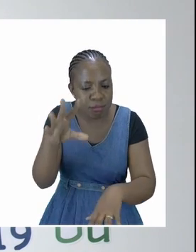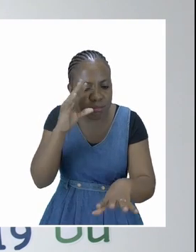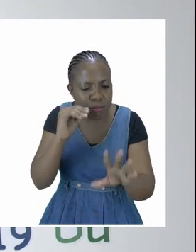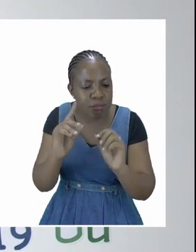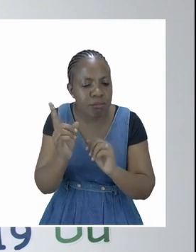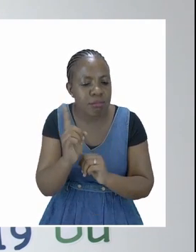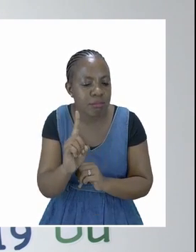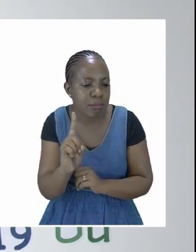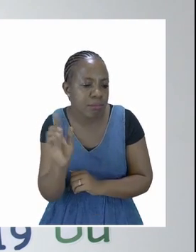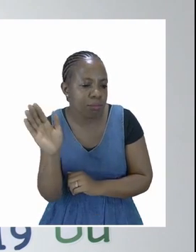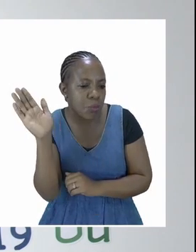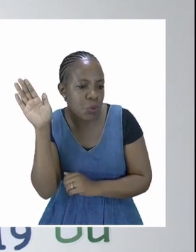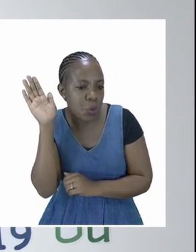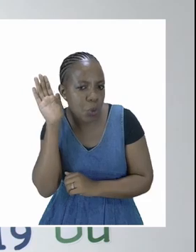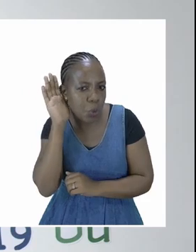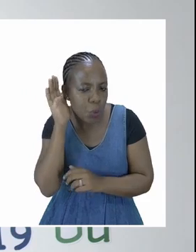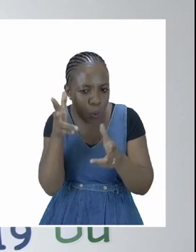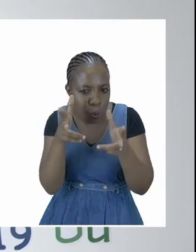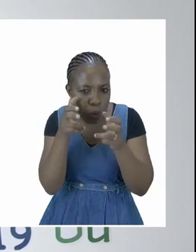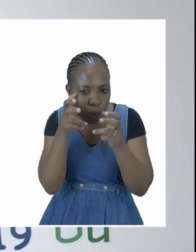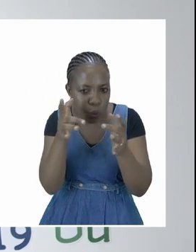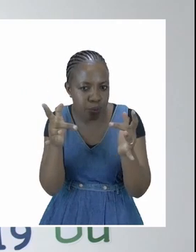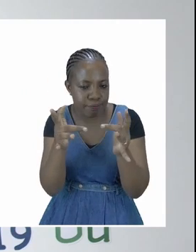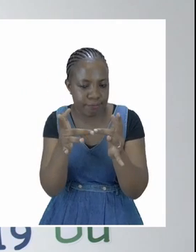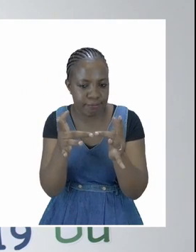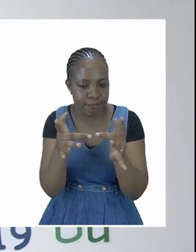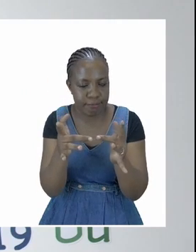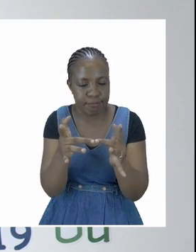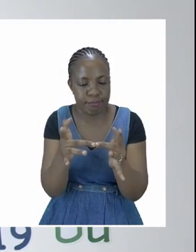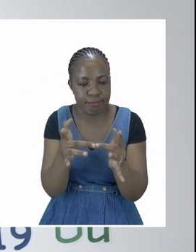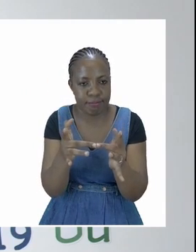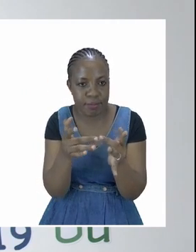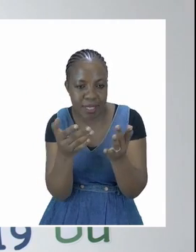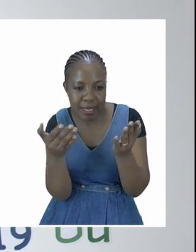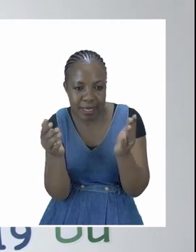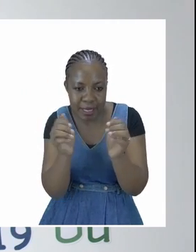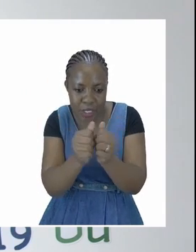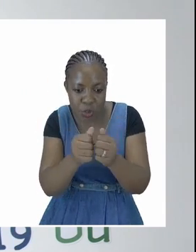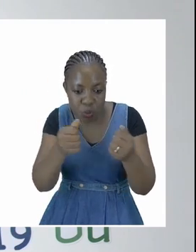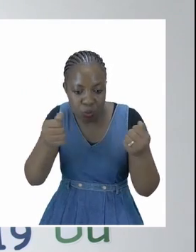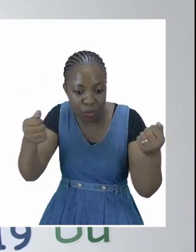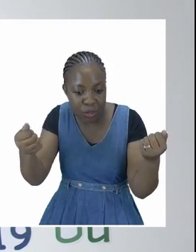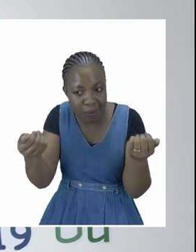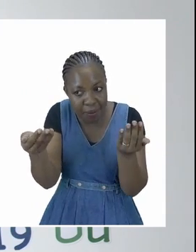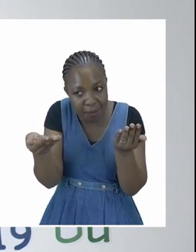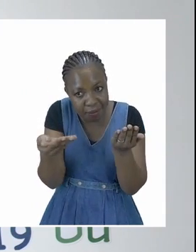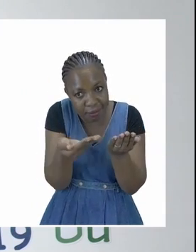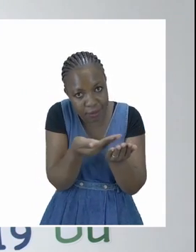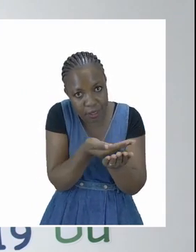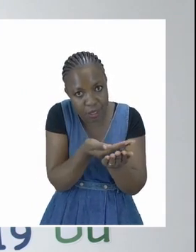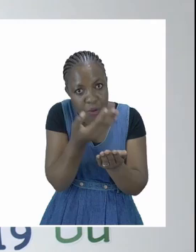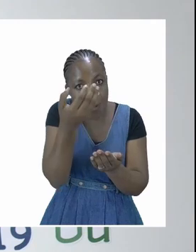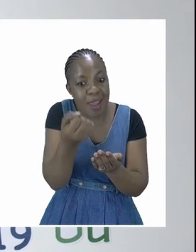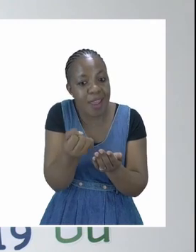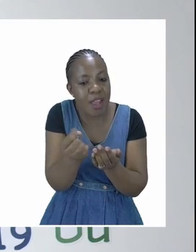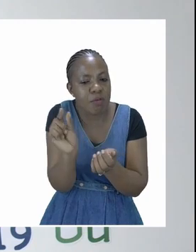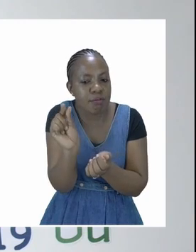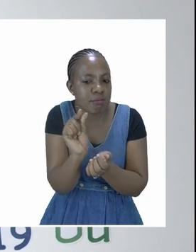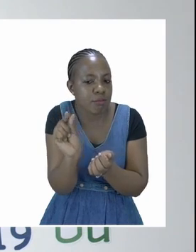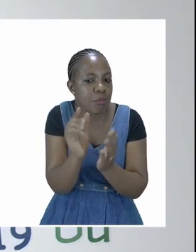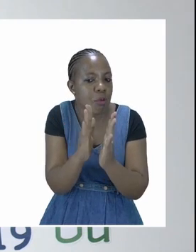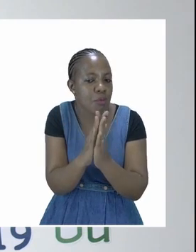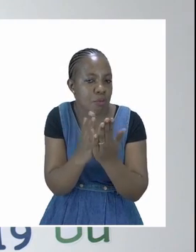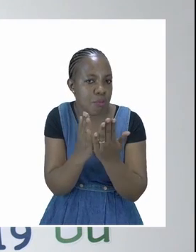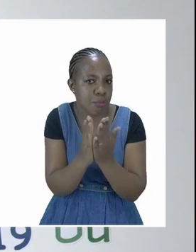or watching online. Inside the newspapers, there is an insert of the lesson